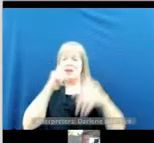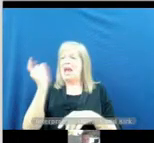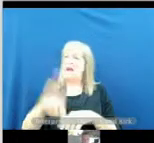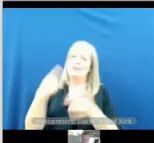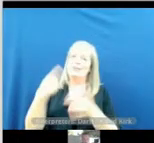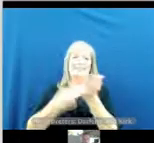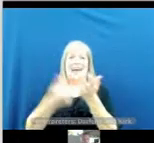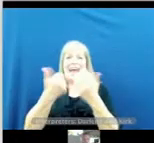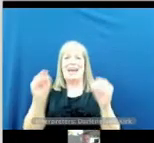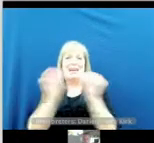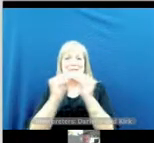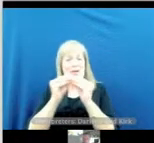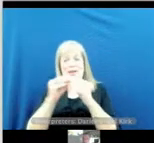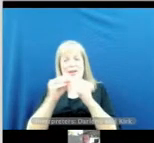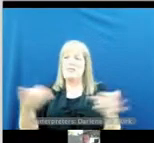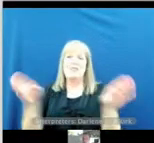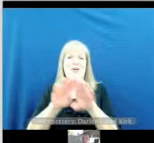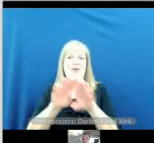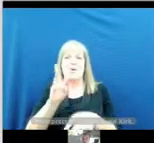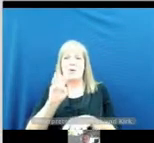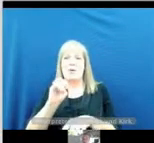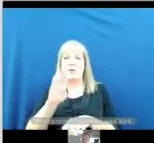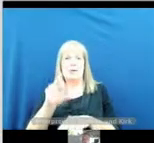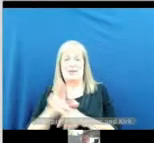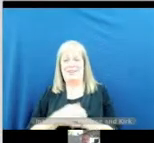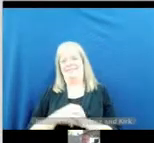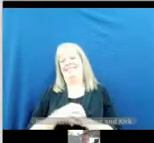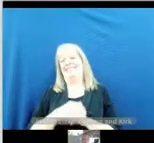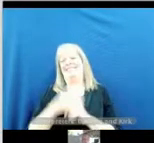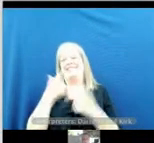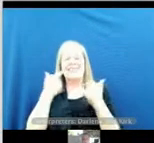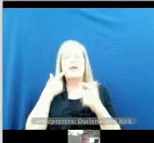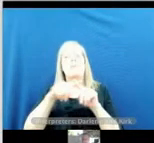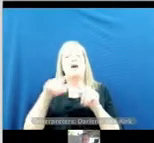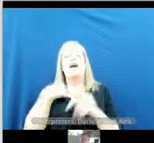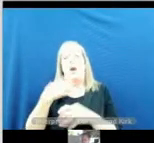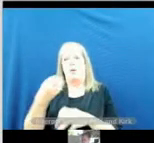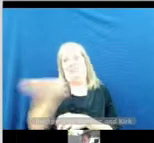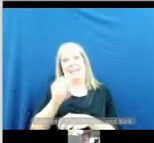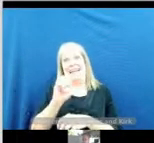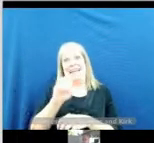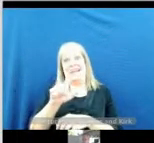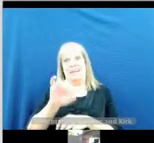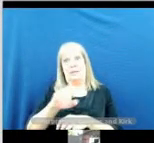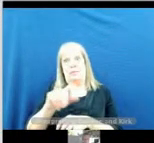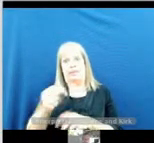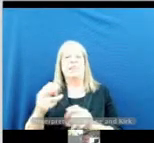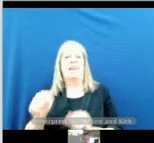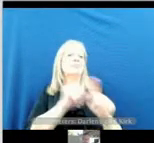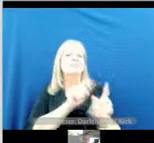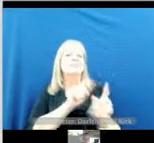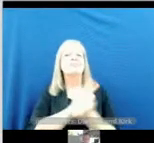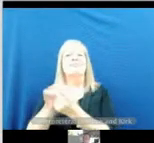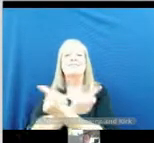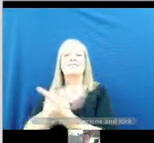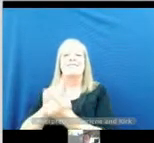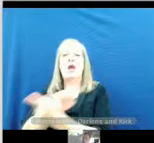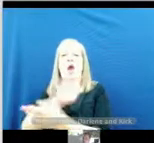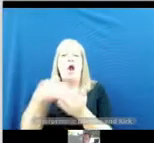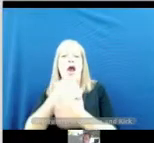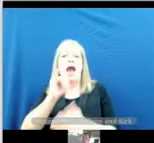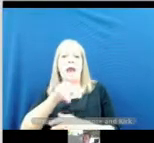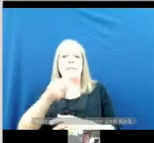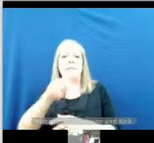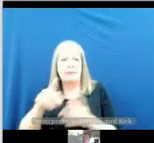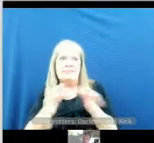Elizabeth will take you all throughout the country, and you can talk to all the other IEPs. Good. So